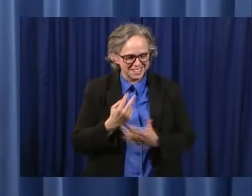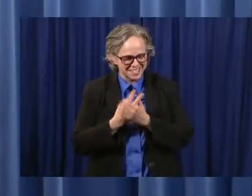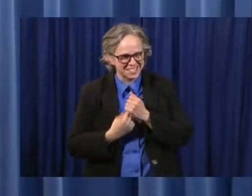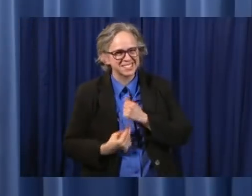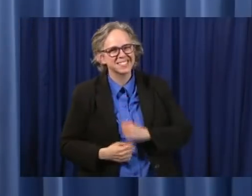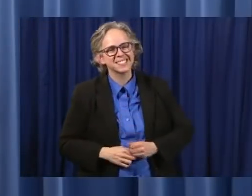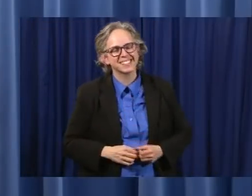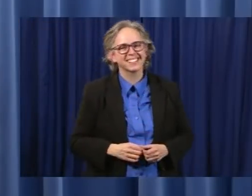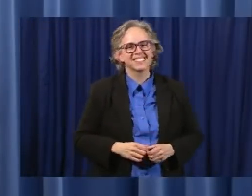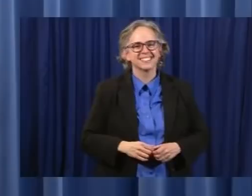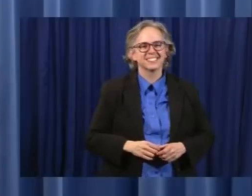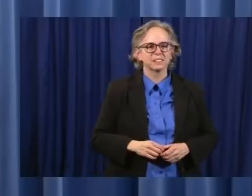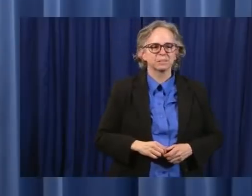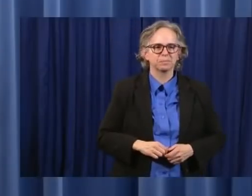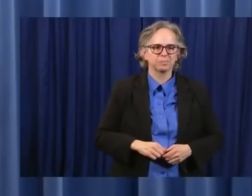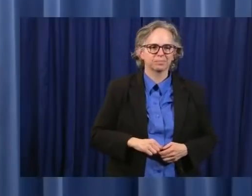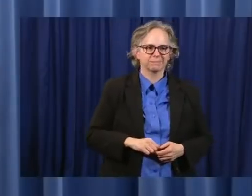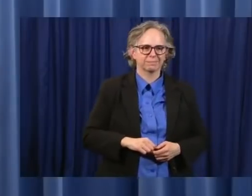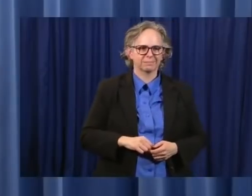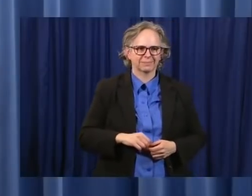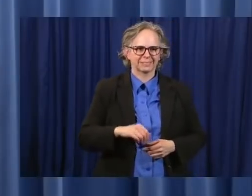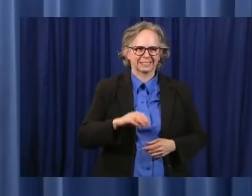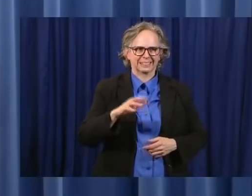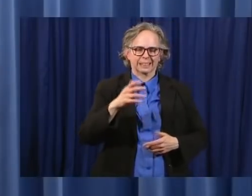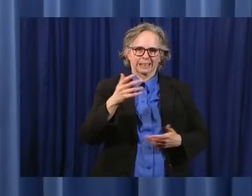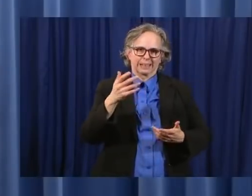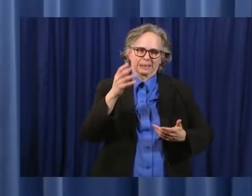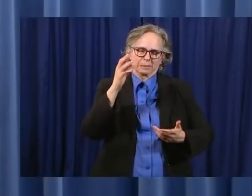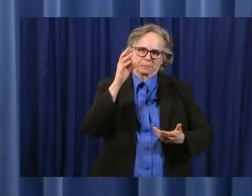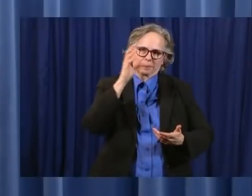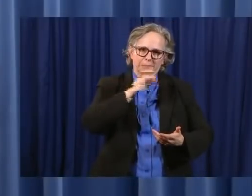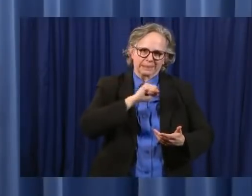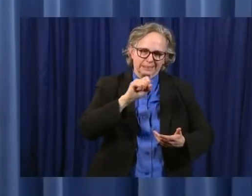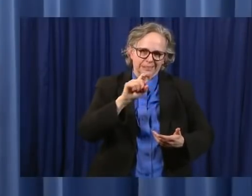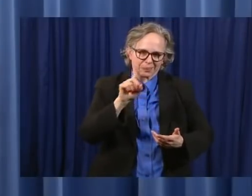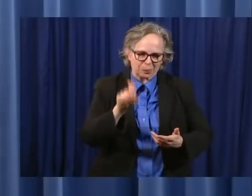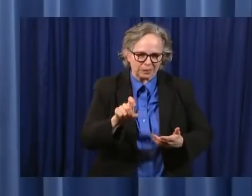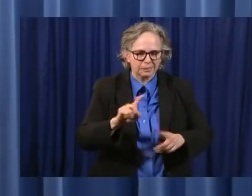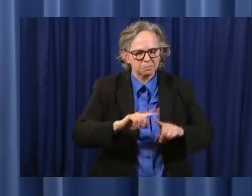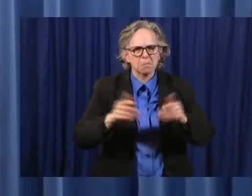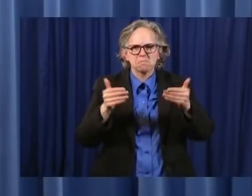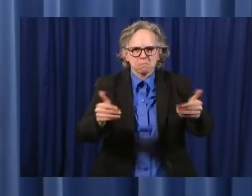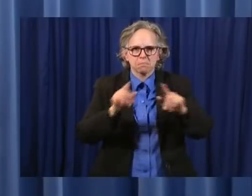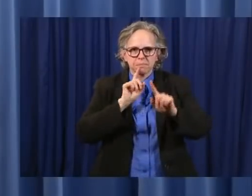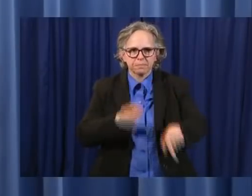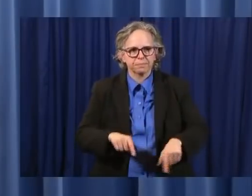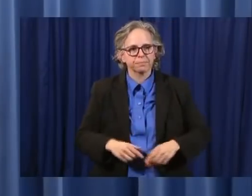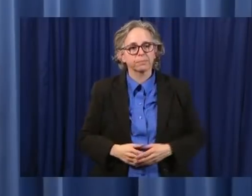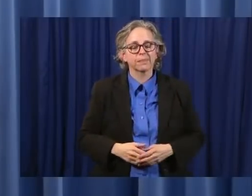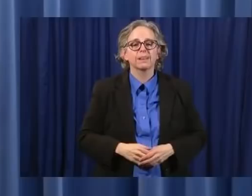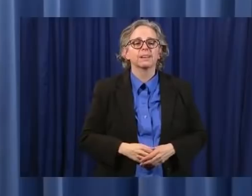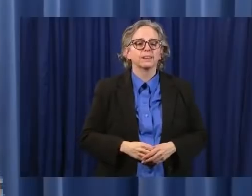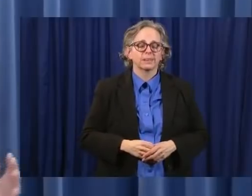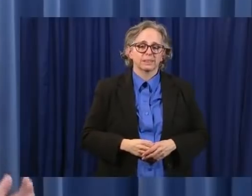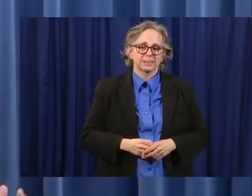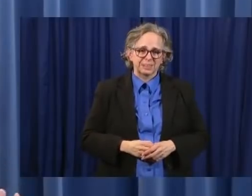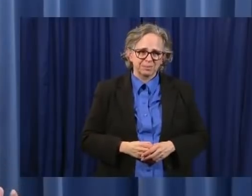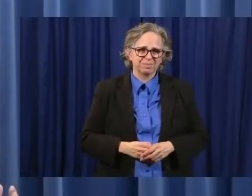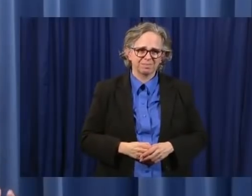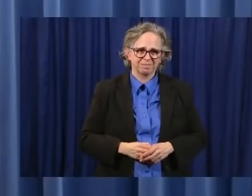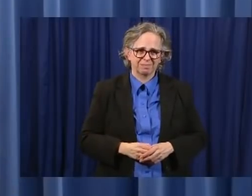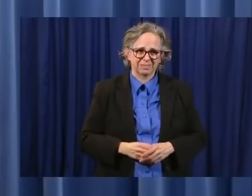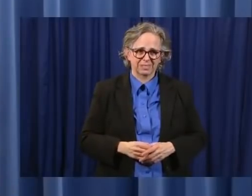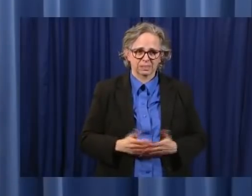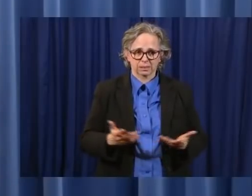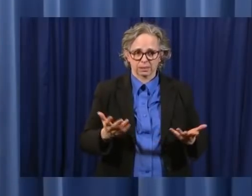the question, but look, there's the best way to protect each other is the